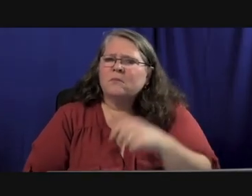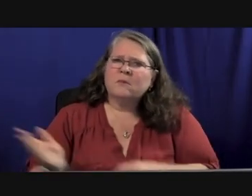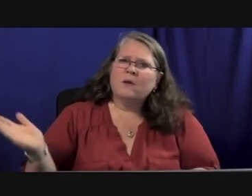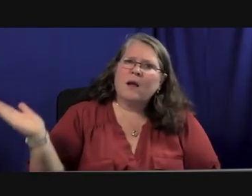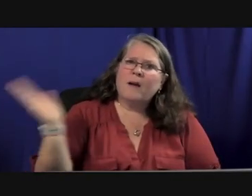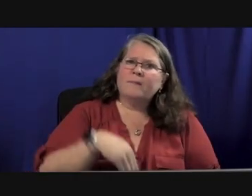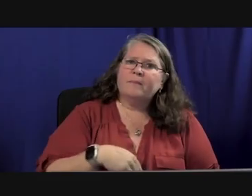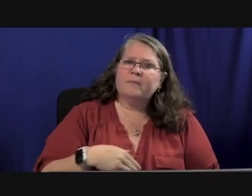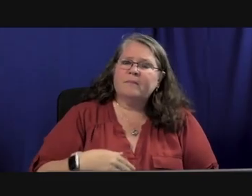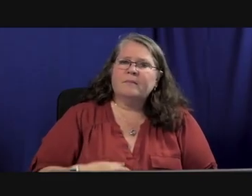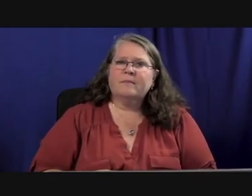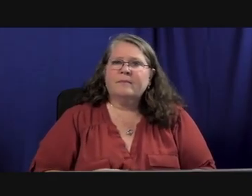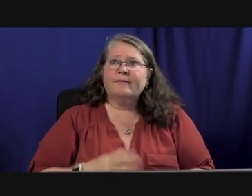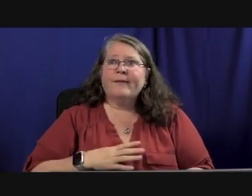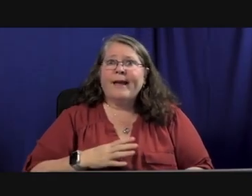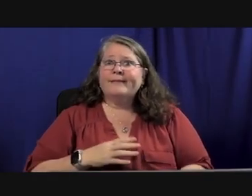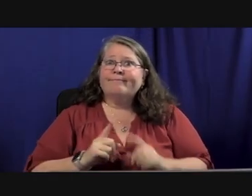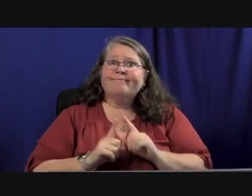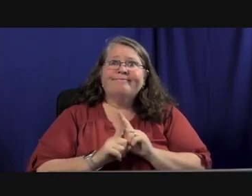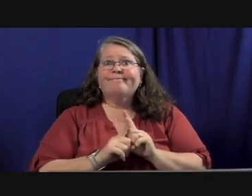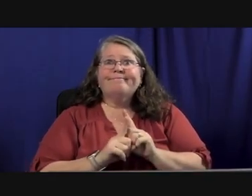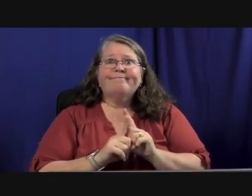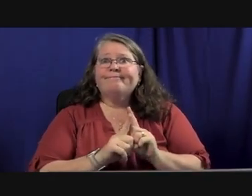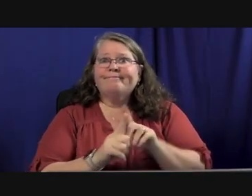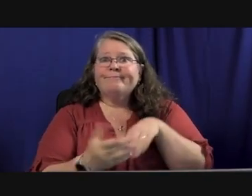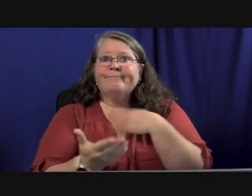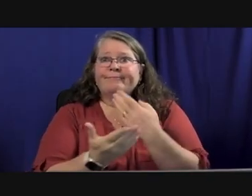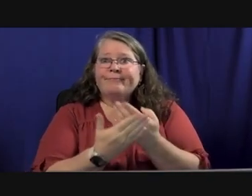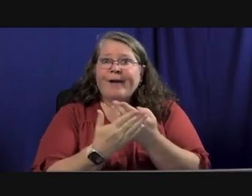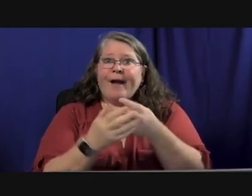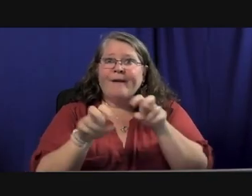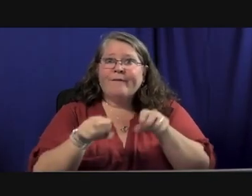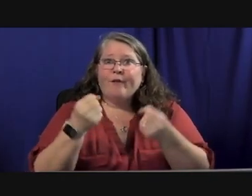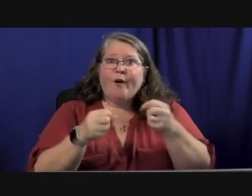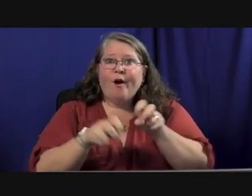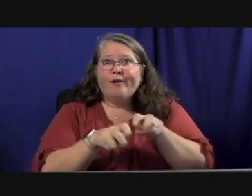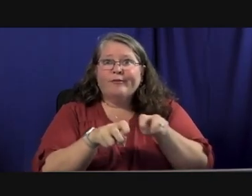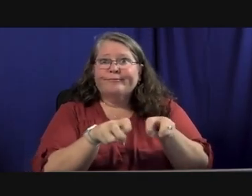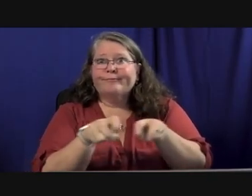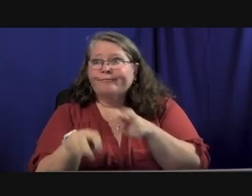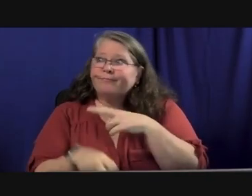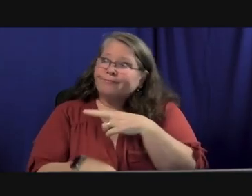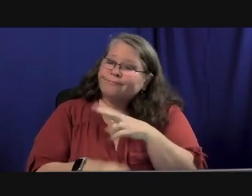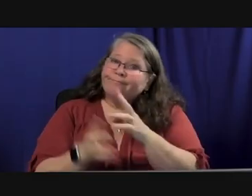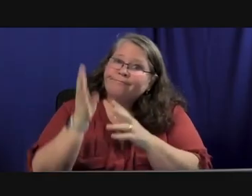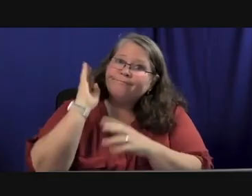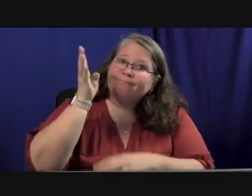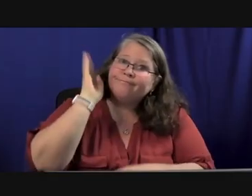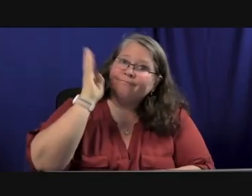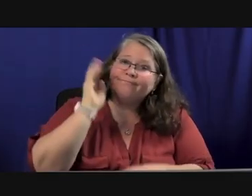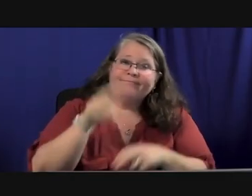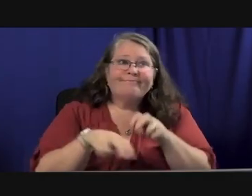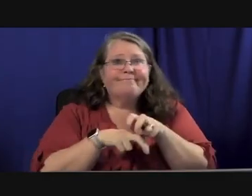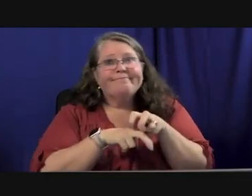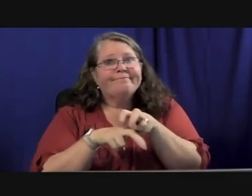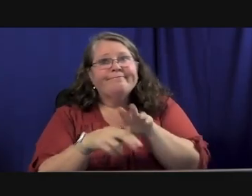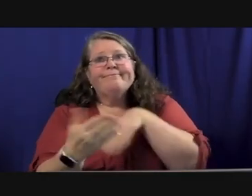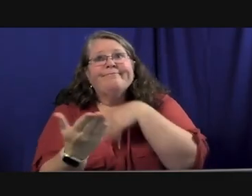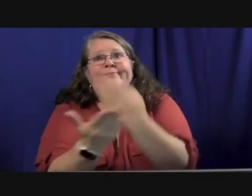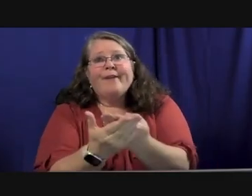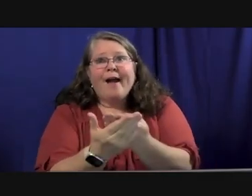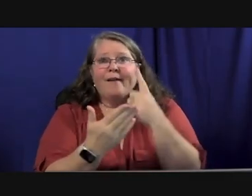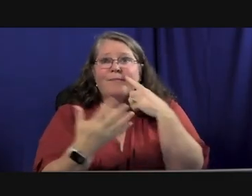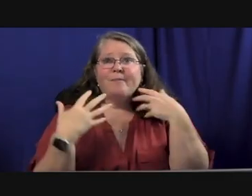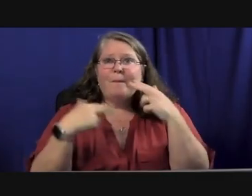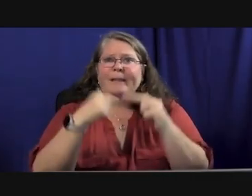necessarily say all the information. They just say, come on, come with me. And the person just joins on with the ride, gets in the car and goes on, kind of looks at